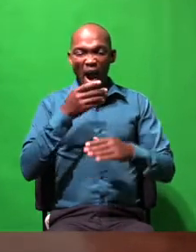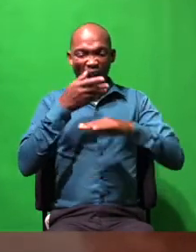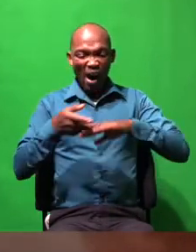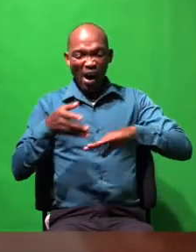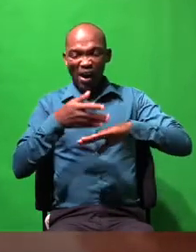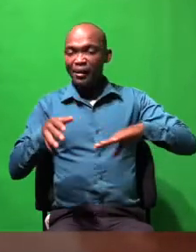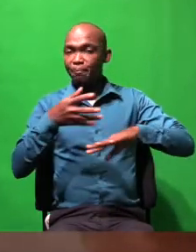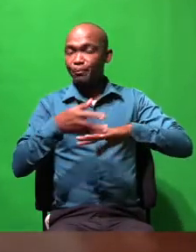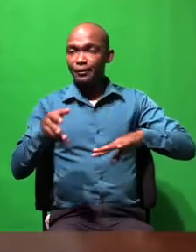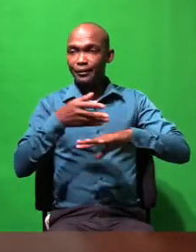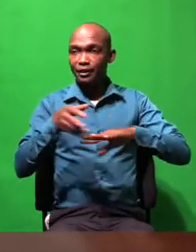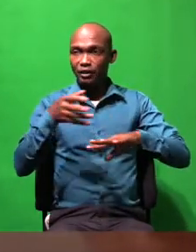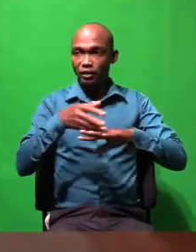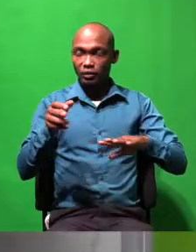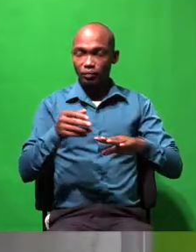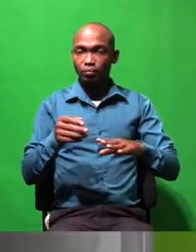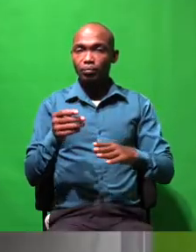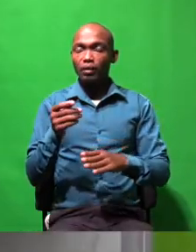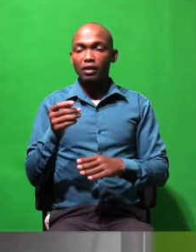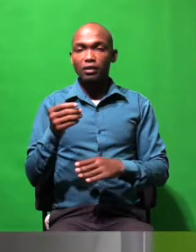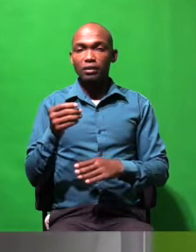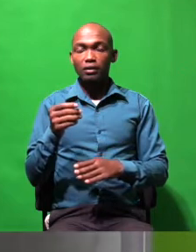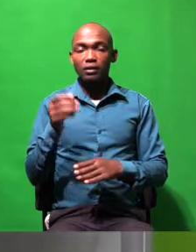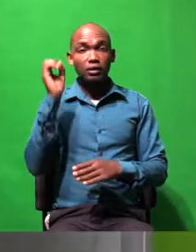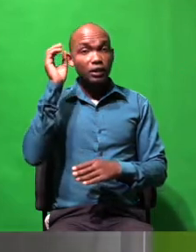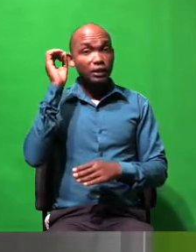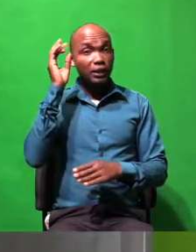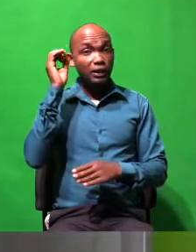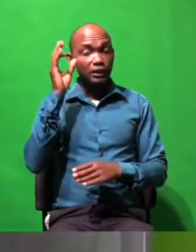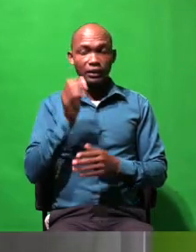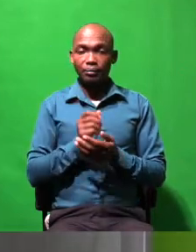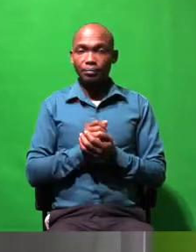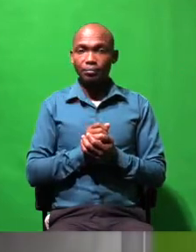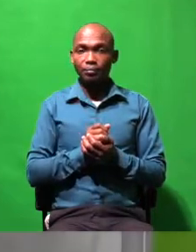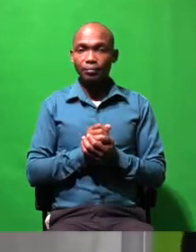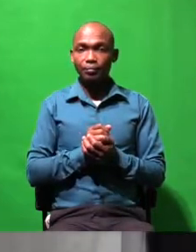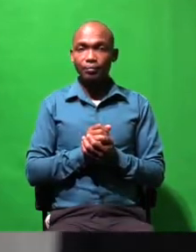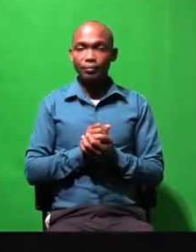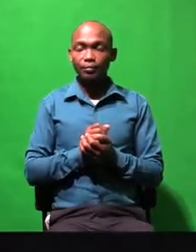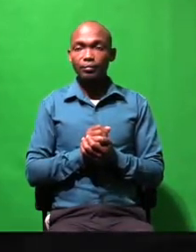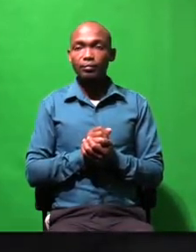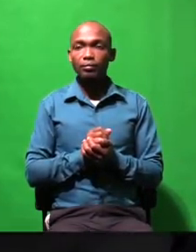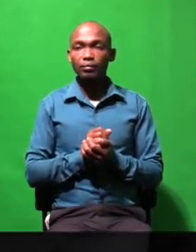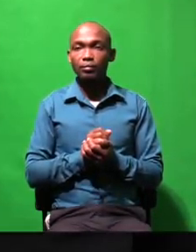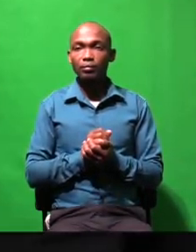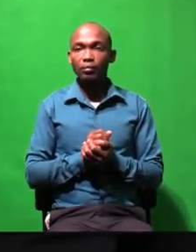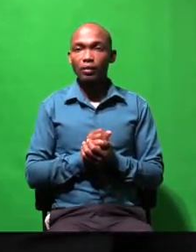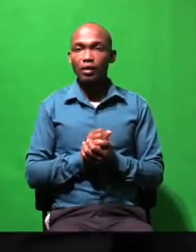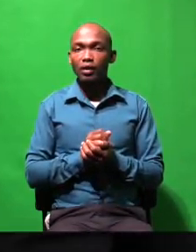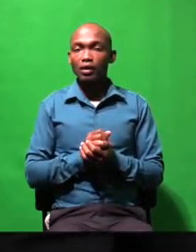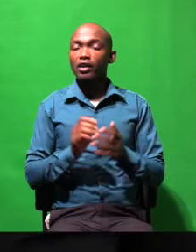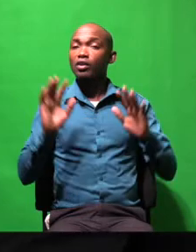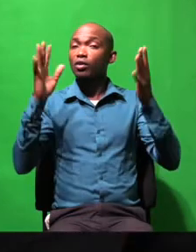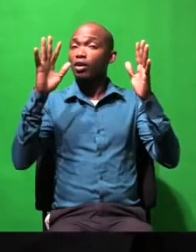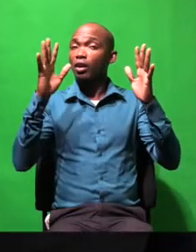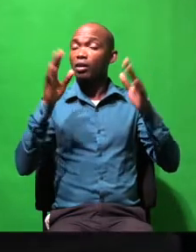bleeder's disease. Is bleeder disease. Good. Can we clap one for